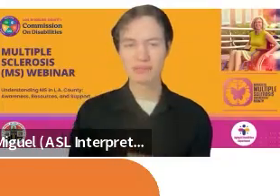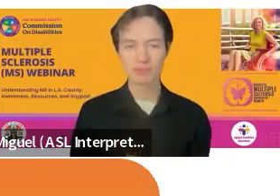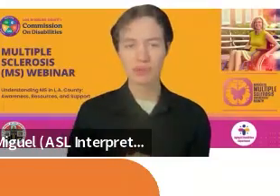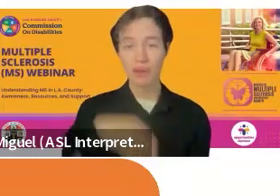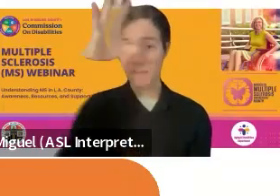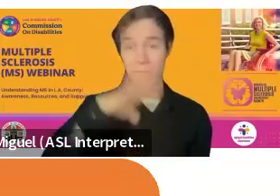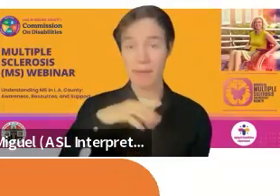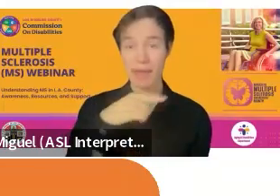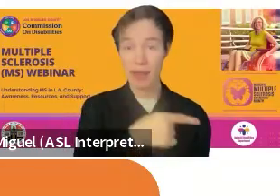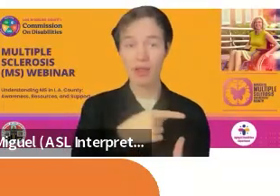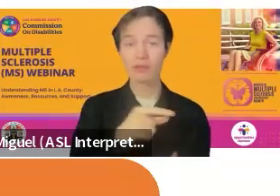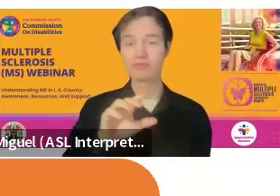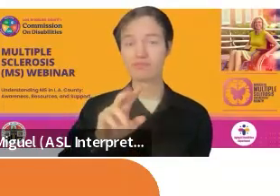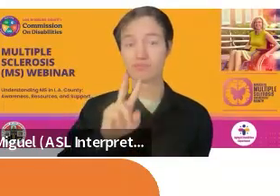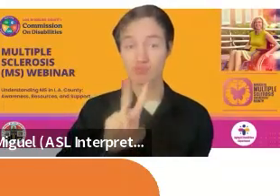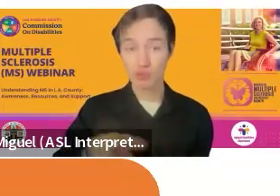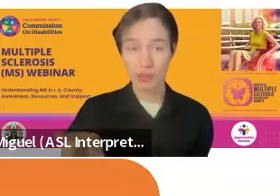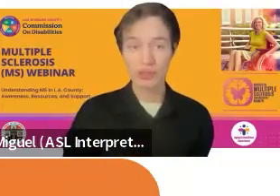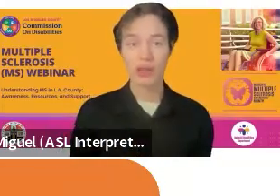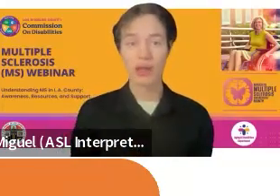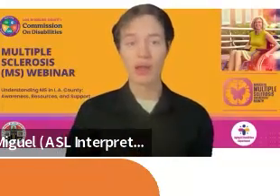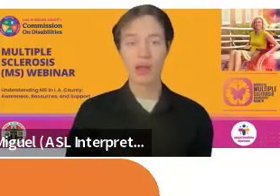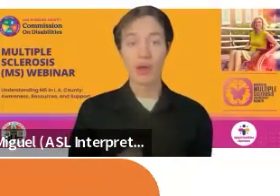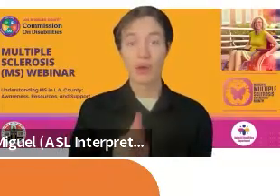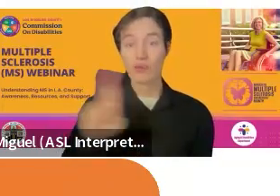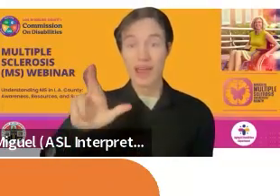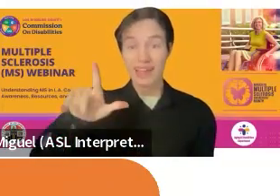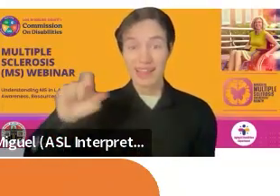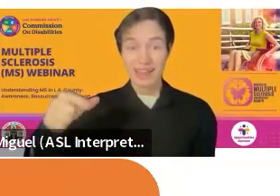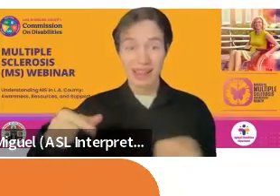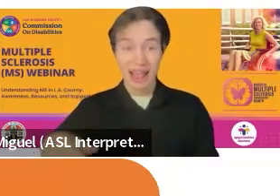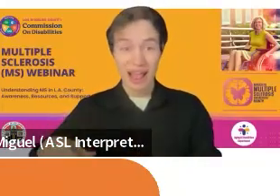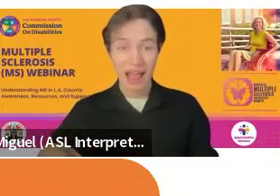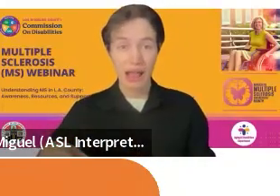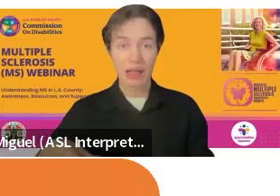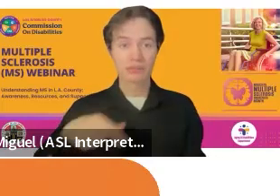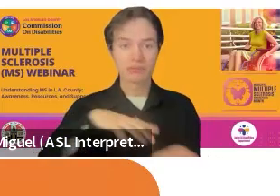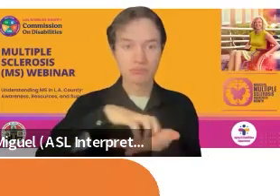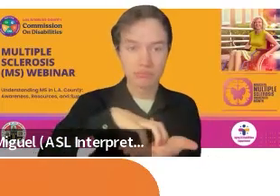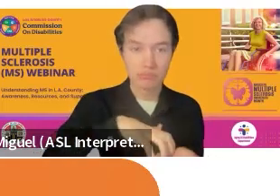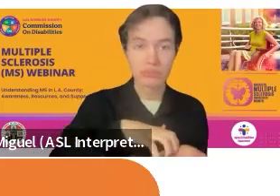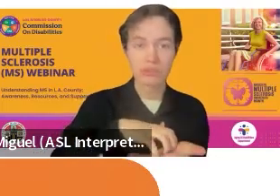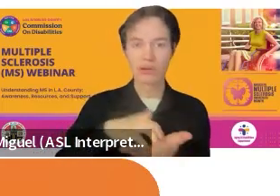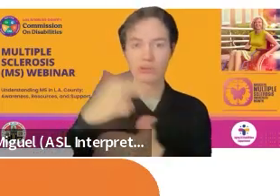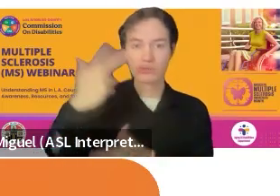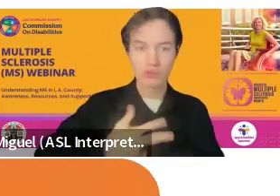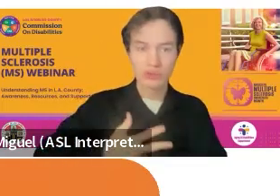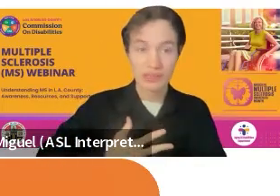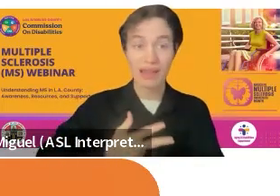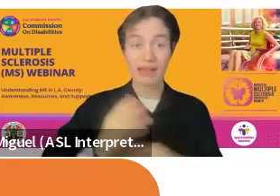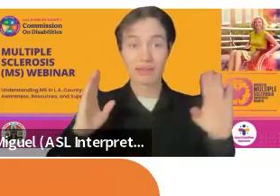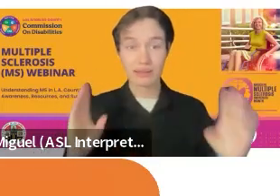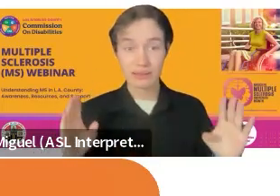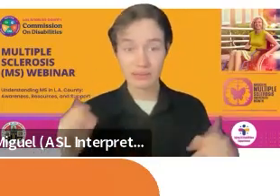leg weakness for the past 3 days and left arm and leg numbness. He endorses a history of prior fluctuating